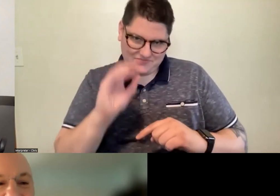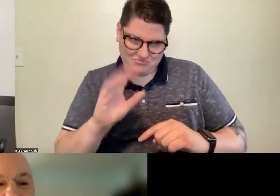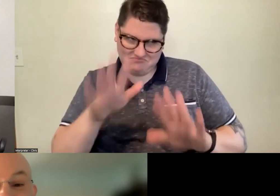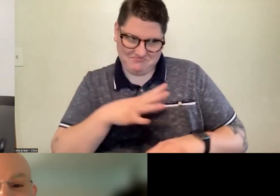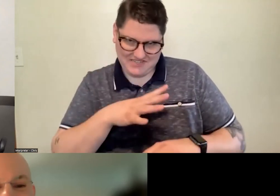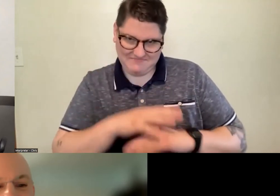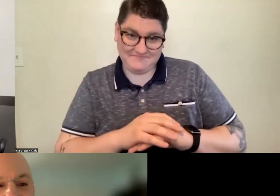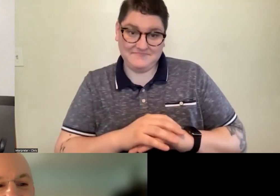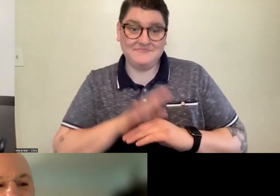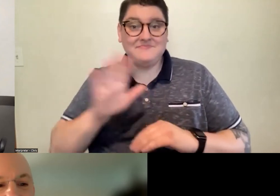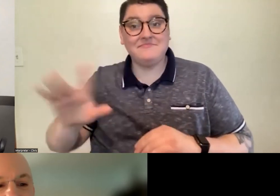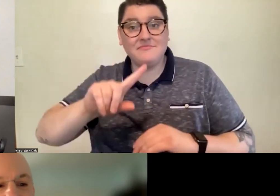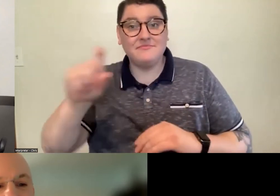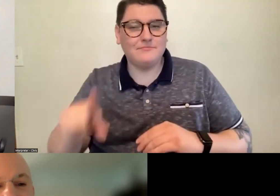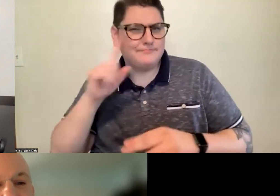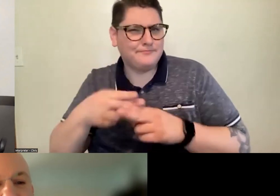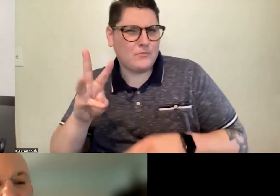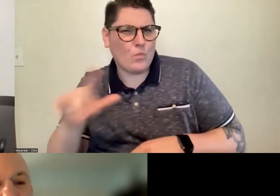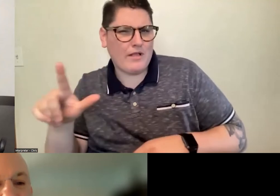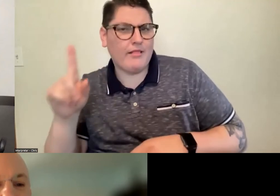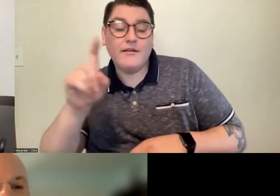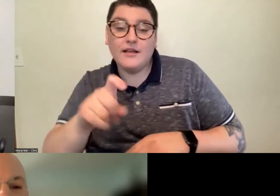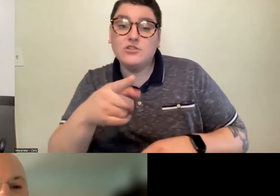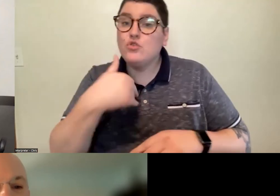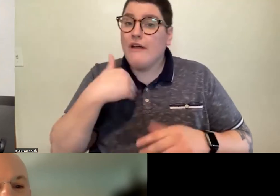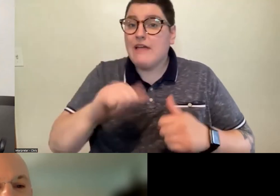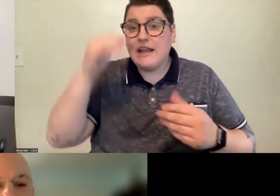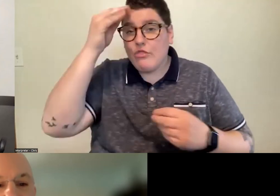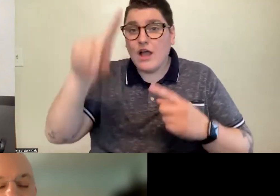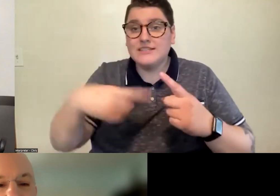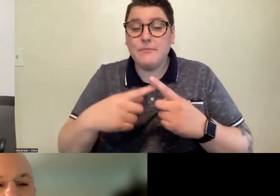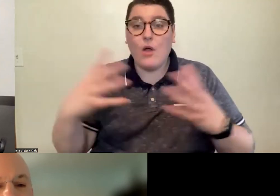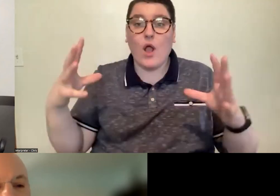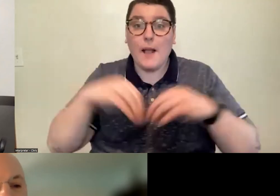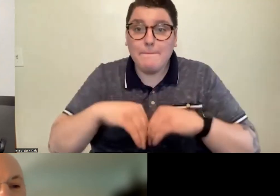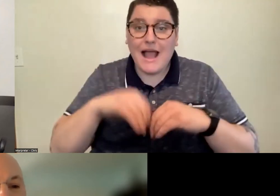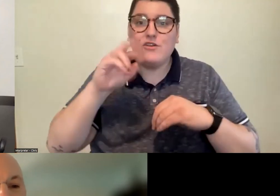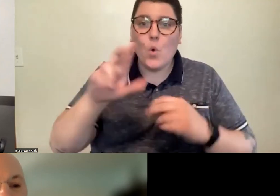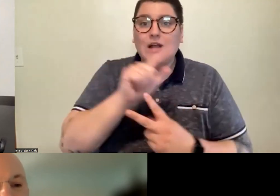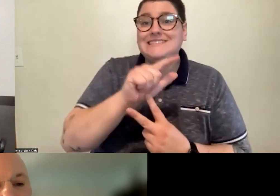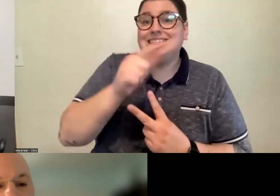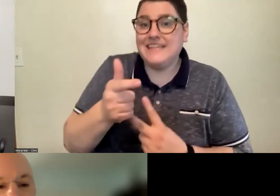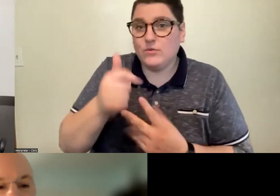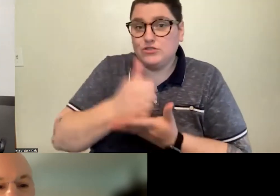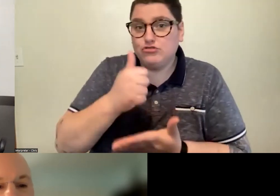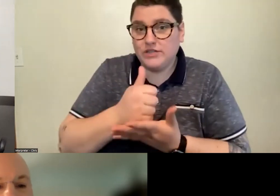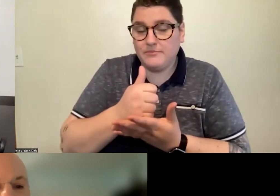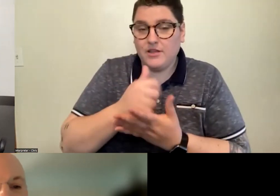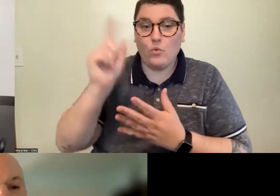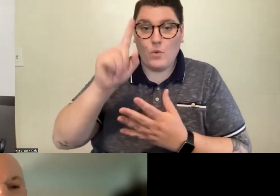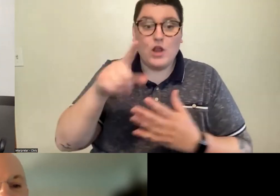Okay, Will's question is, did you have any thoughts on combined or sequence treatment where adding another brief treatment